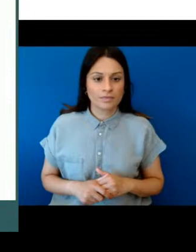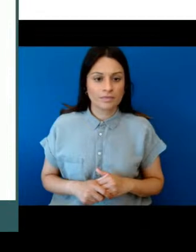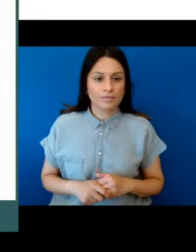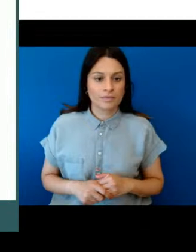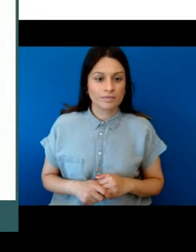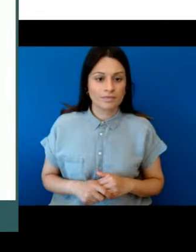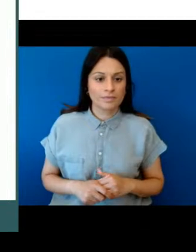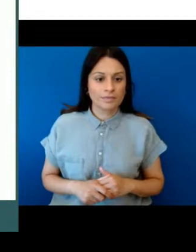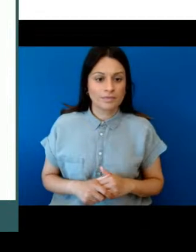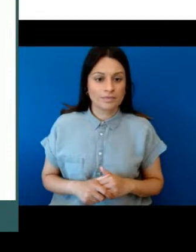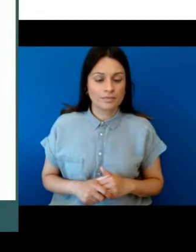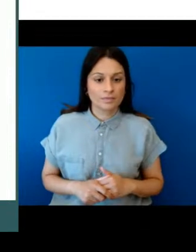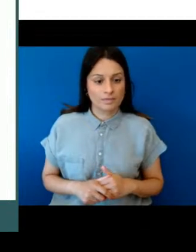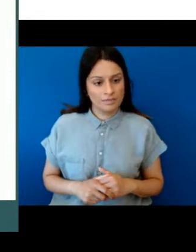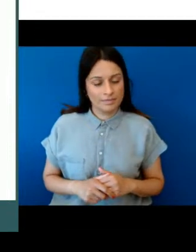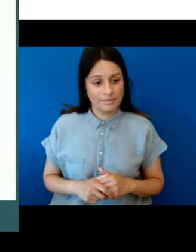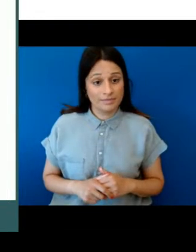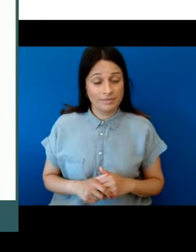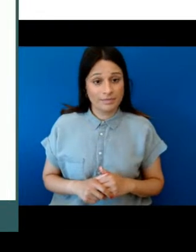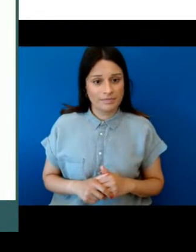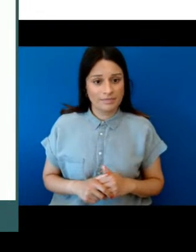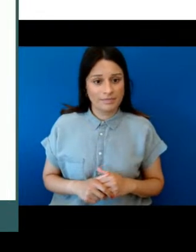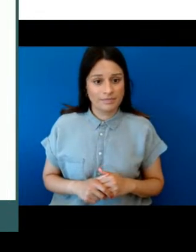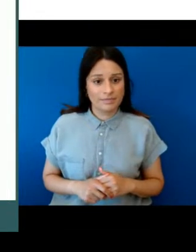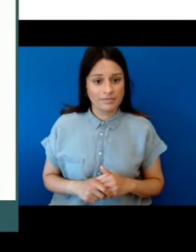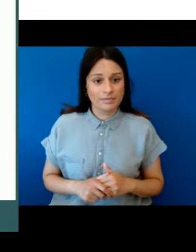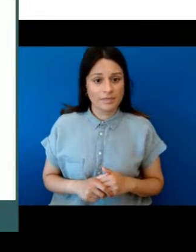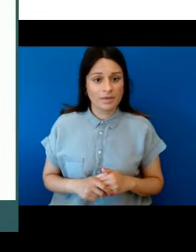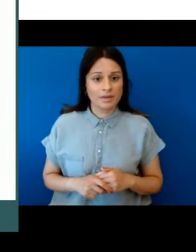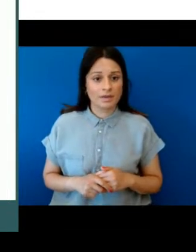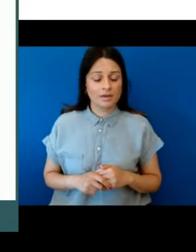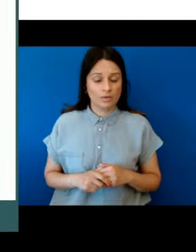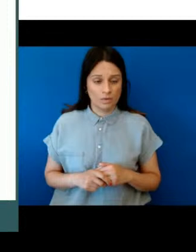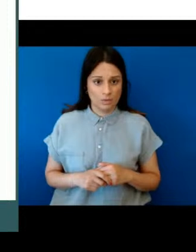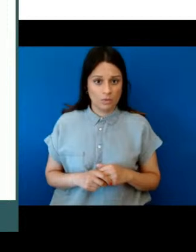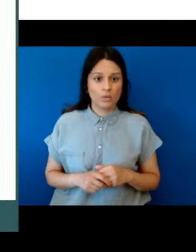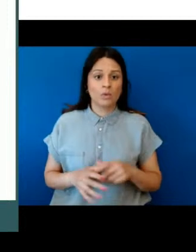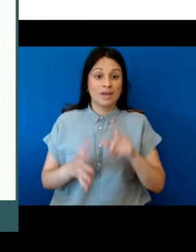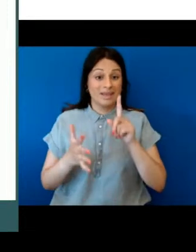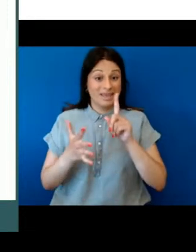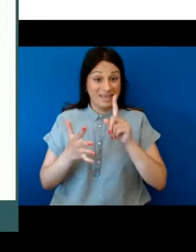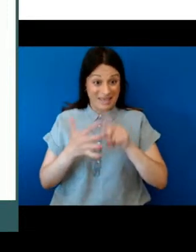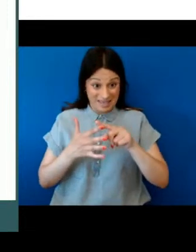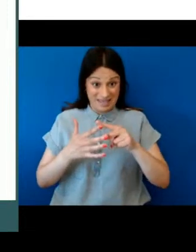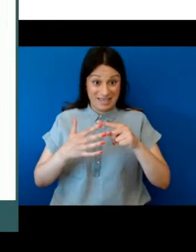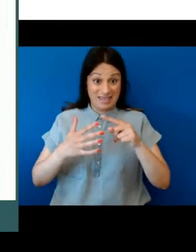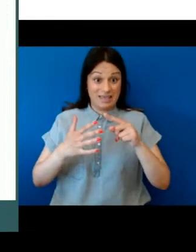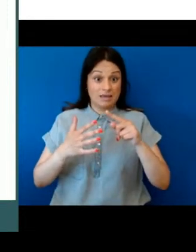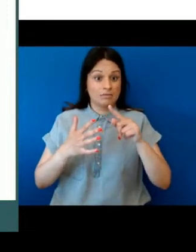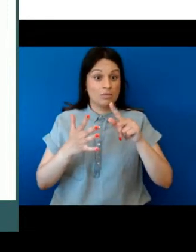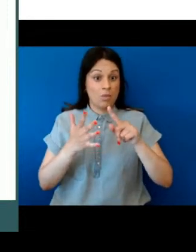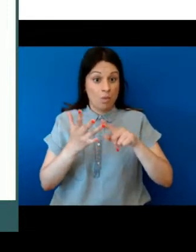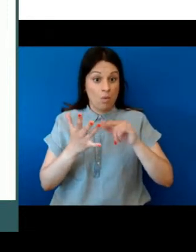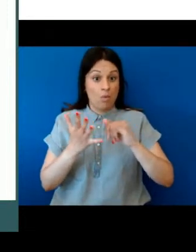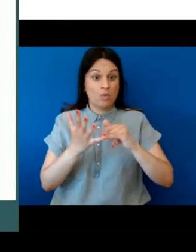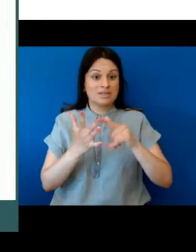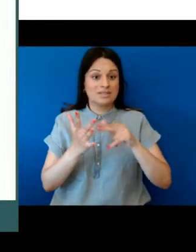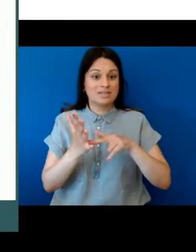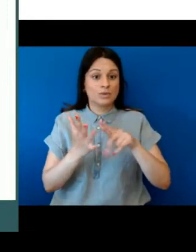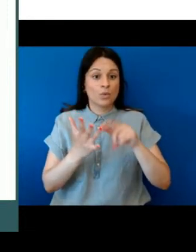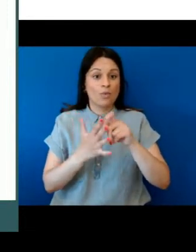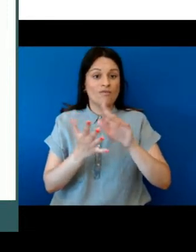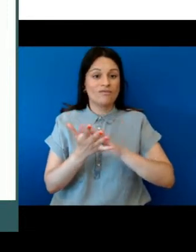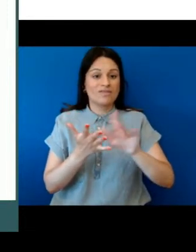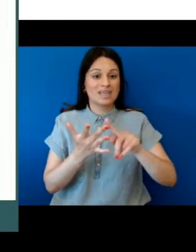So yeah, but I think that the list from eosinophilia is pretty long, and again, it's going to be narrowed down by the